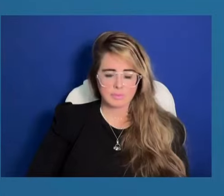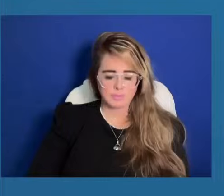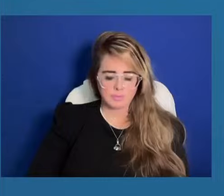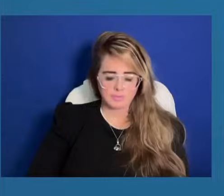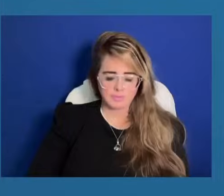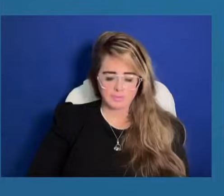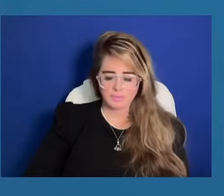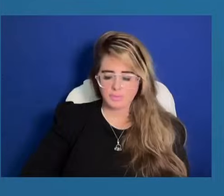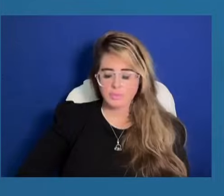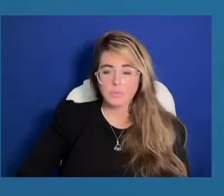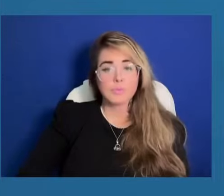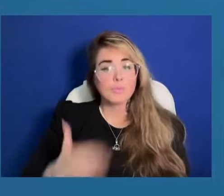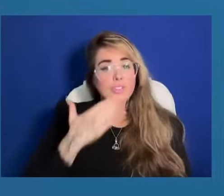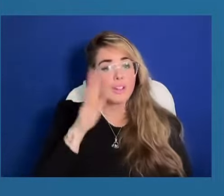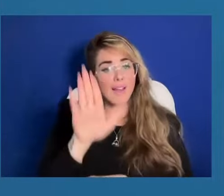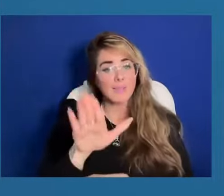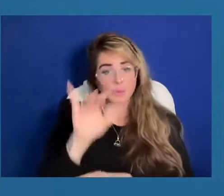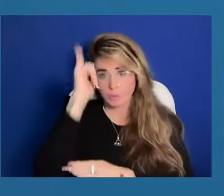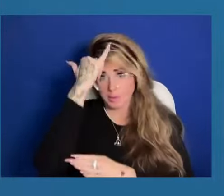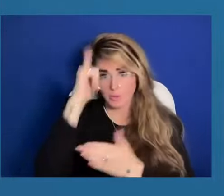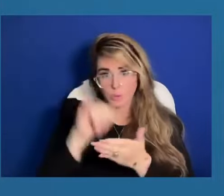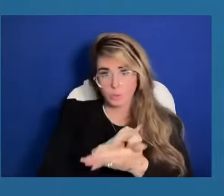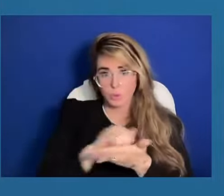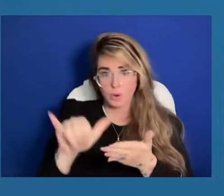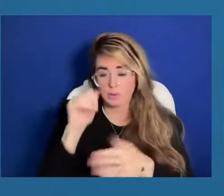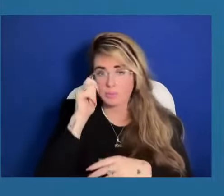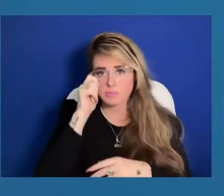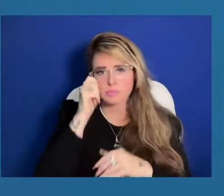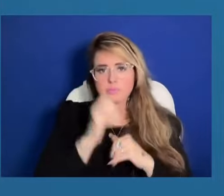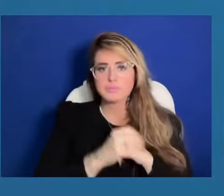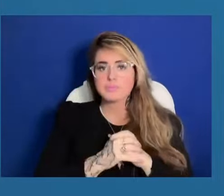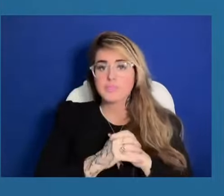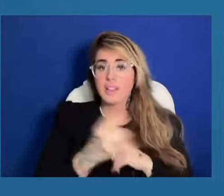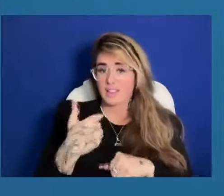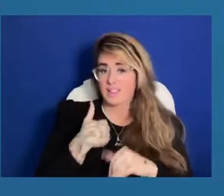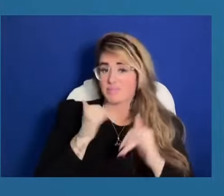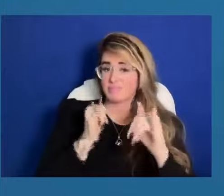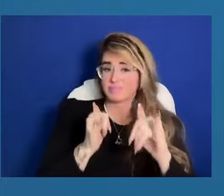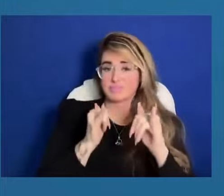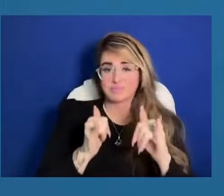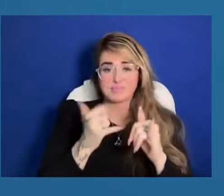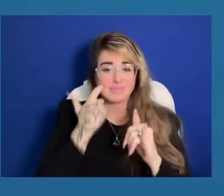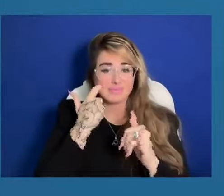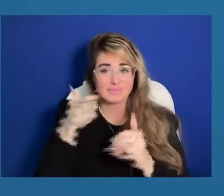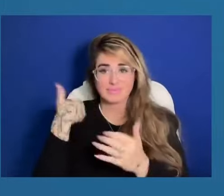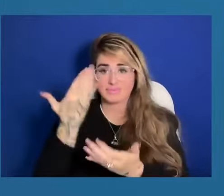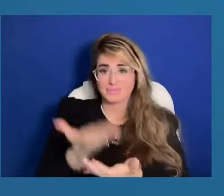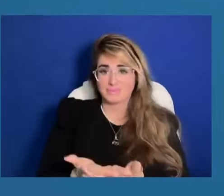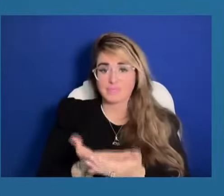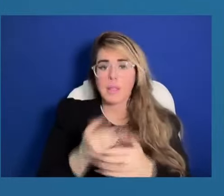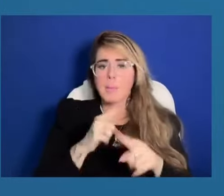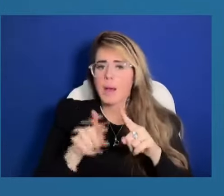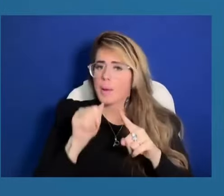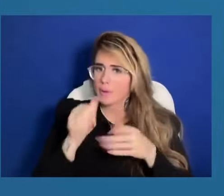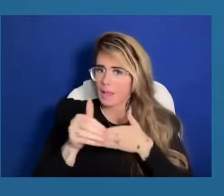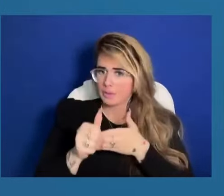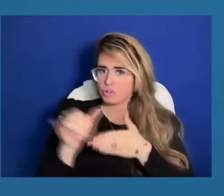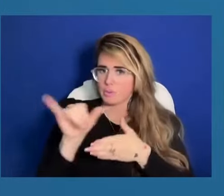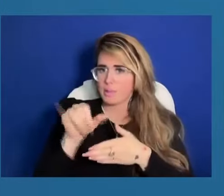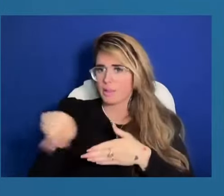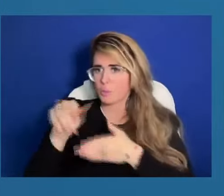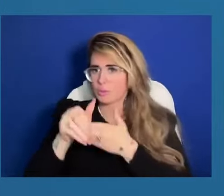Good afternoon, Buffalo, New York. I too am fresh off the road from Albany, but I'm not in leadership like the leader, so I